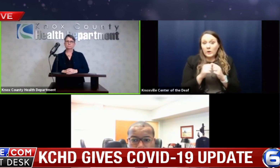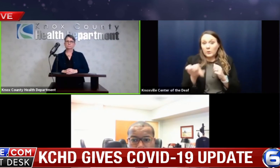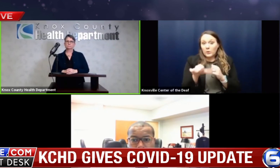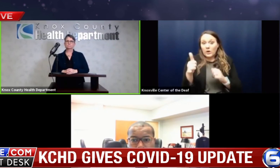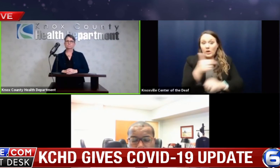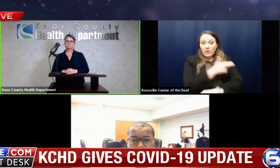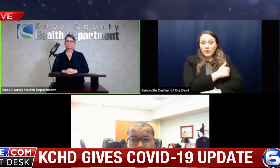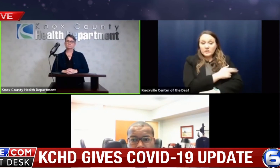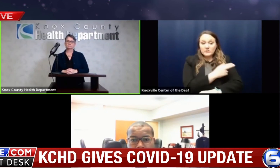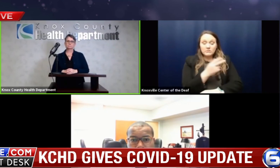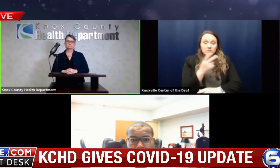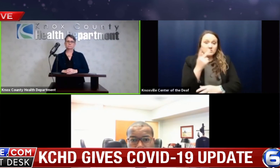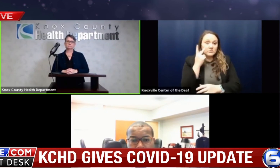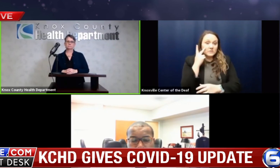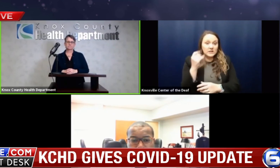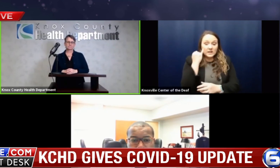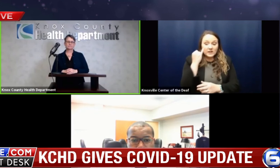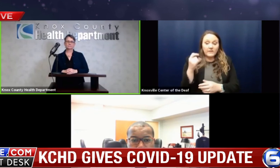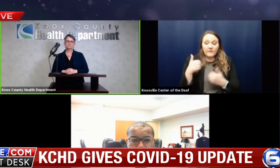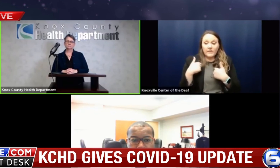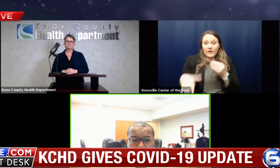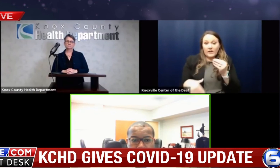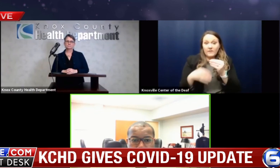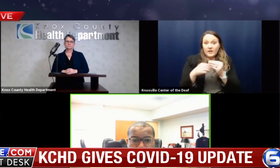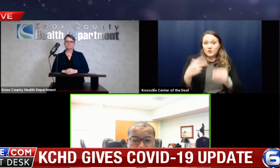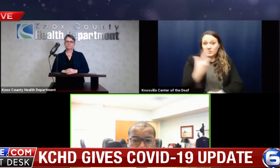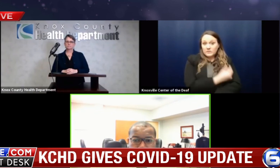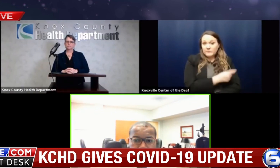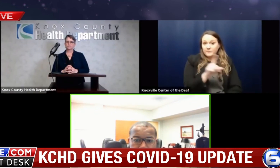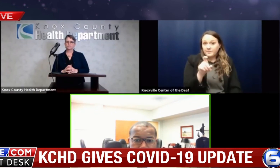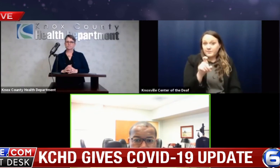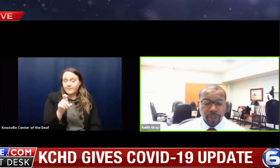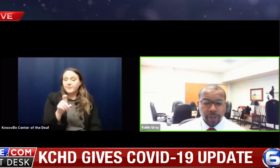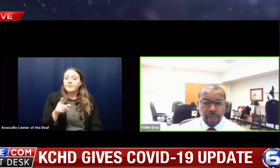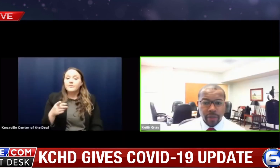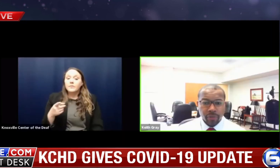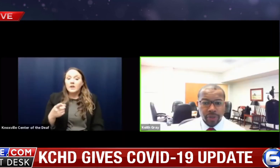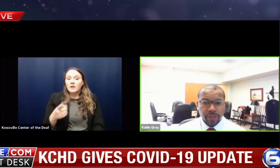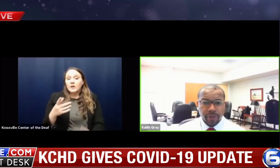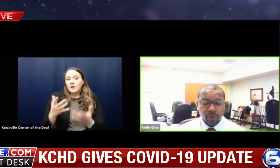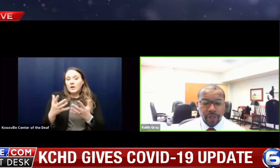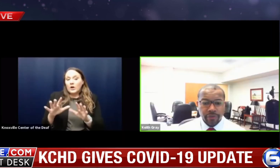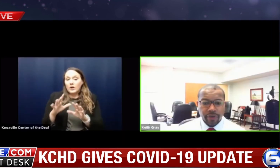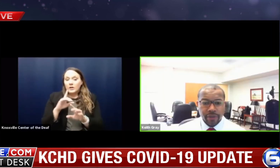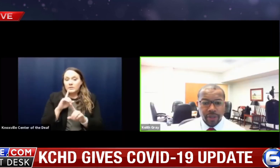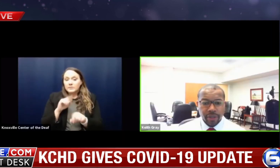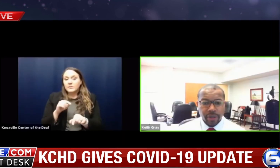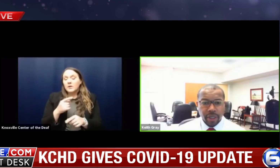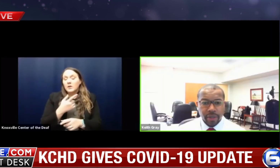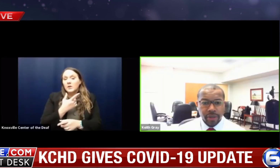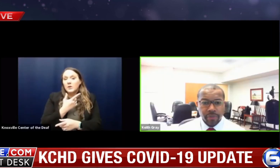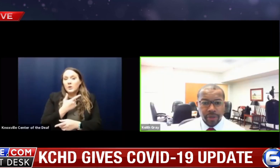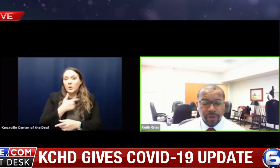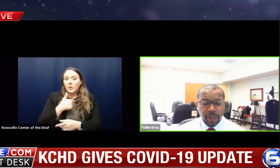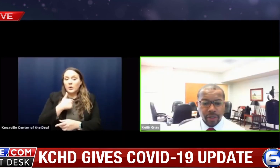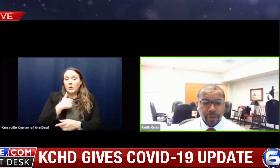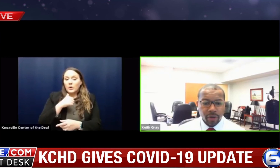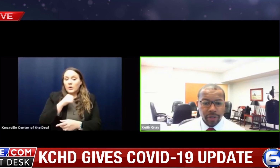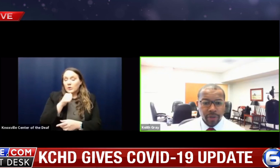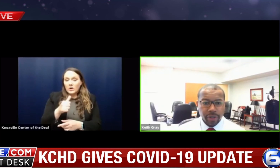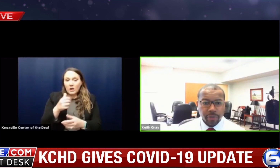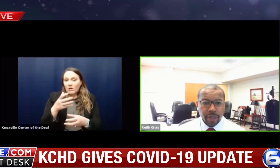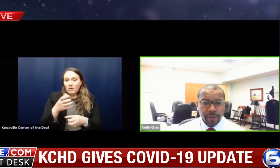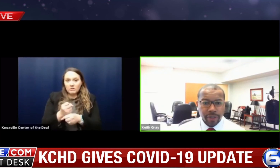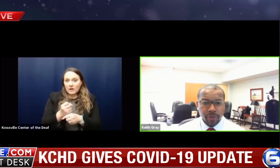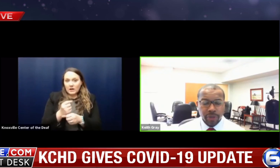if they have any extra vaccine? So as Martha has already alluded to, we are not receiving regular vaccine, uh, shipments, uh,